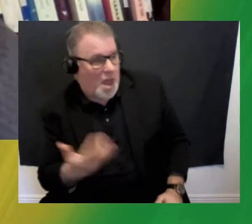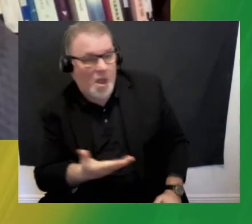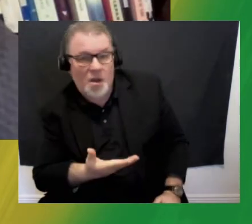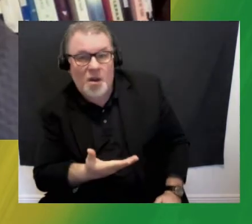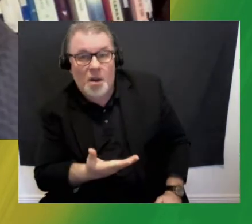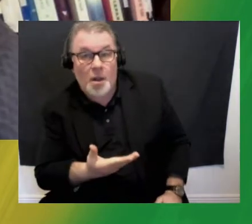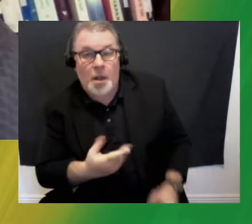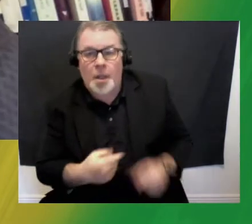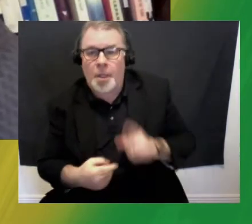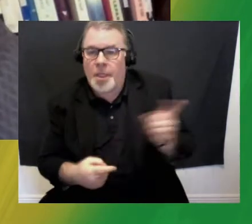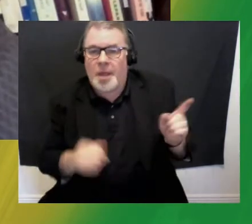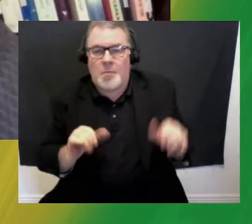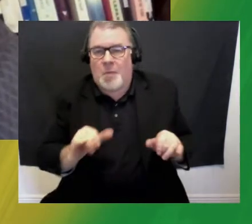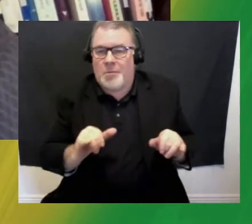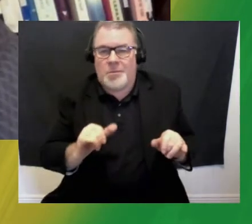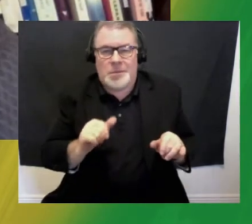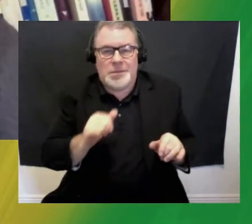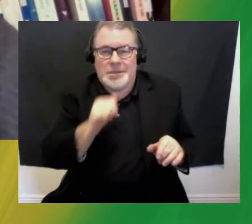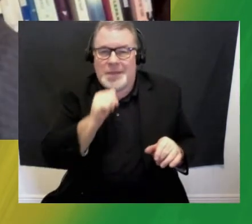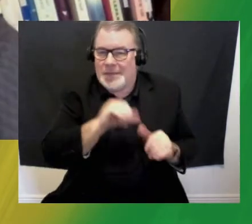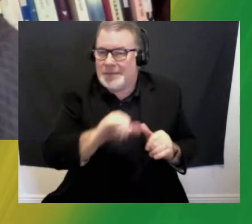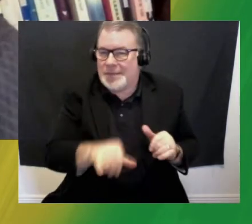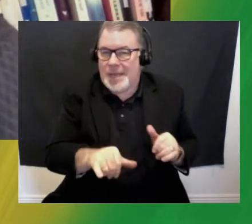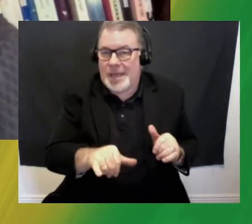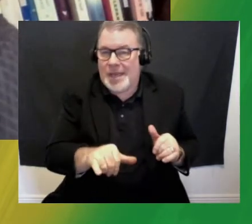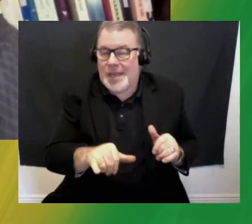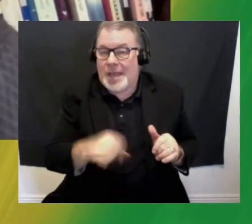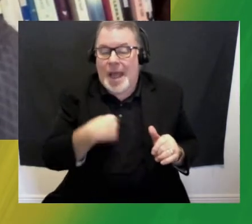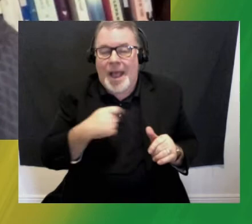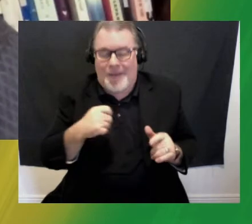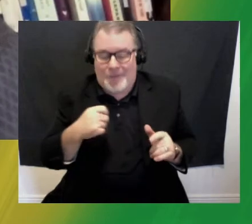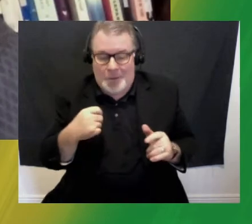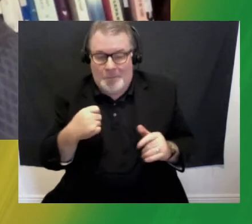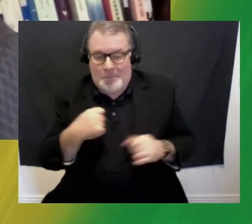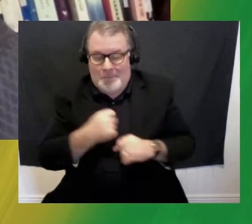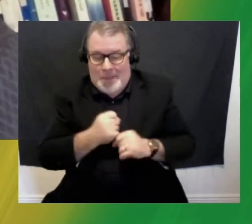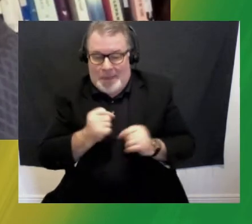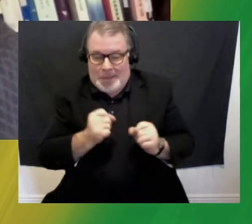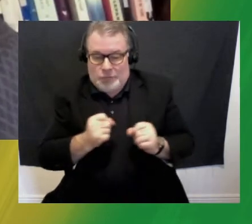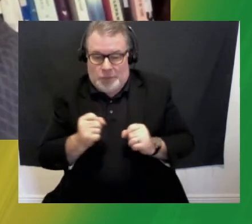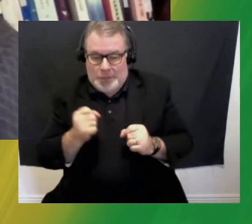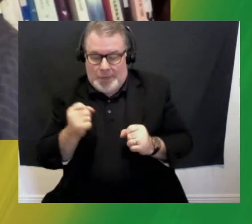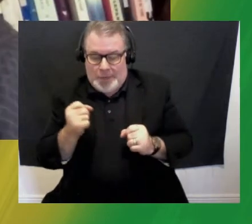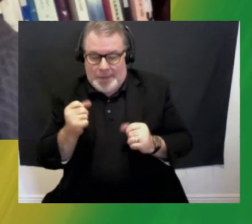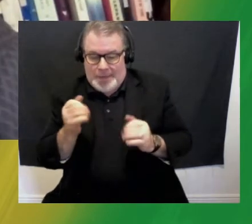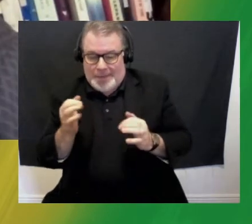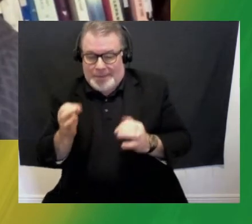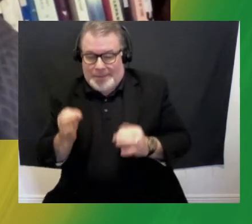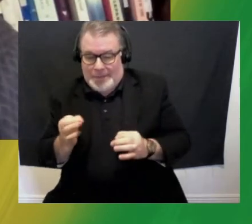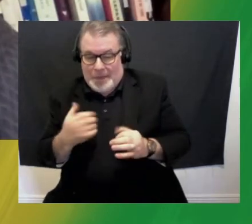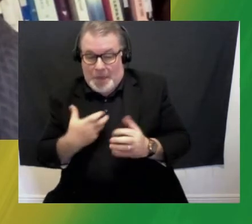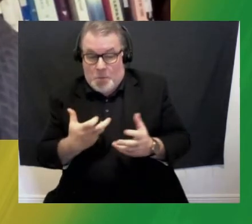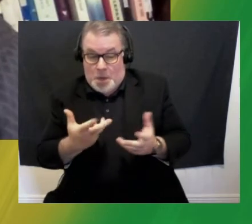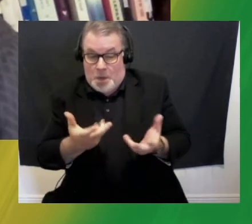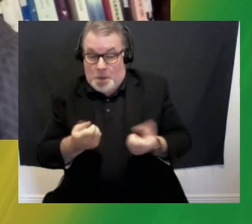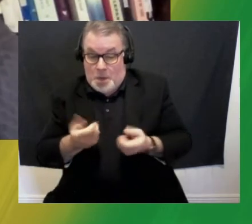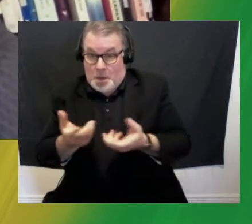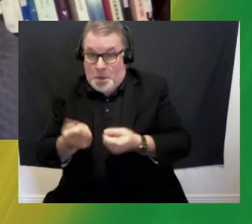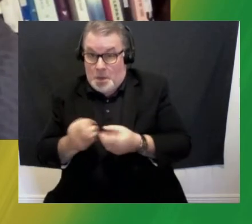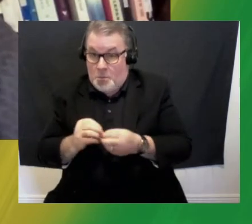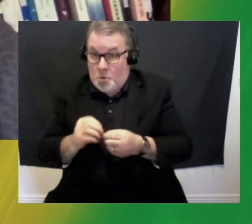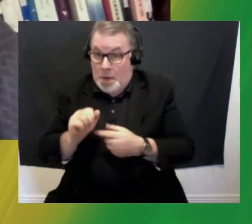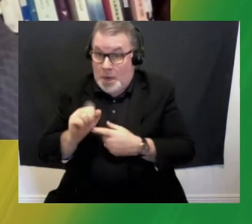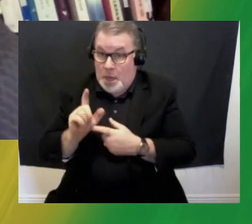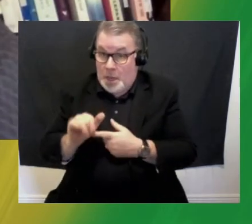probably not going to stick around for much longer. And so I need to make a judgment strategically. Do I want to bring in more allies? Do I want to create a